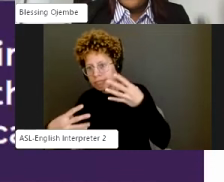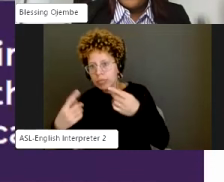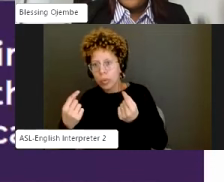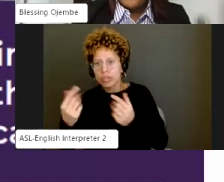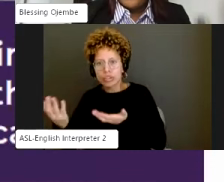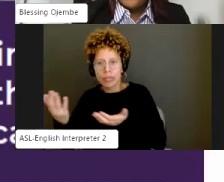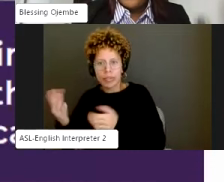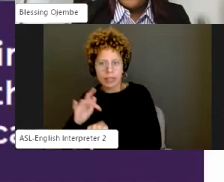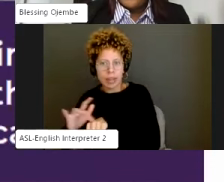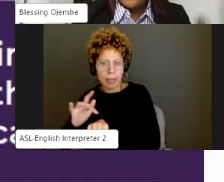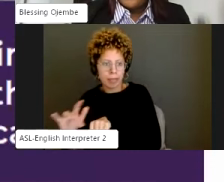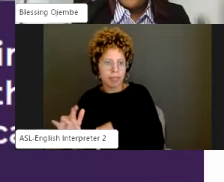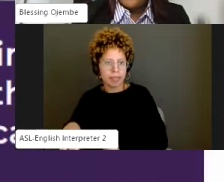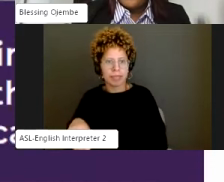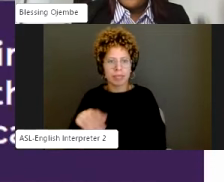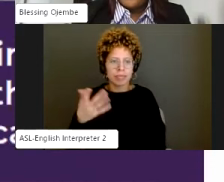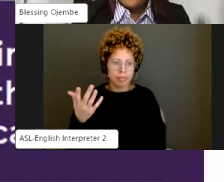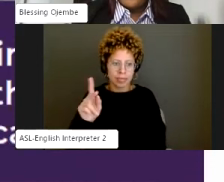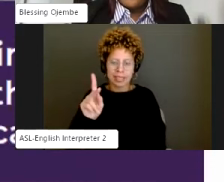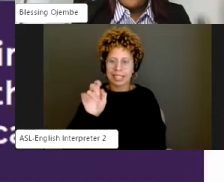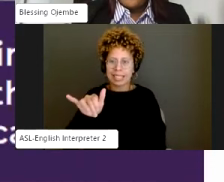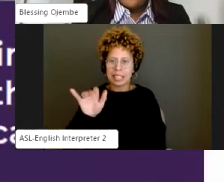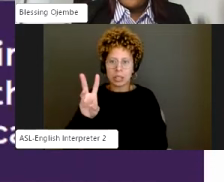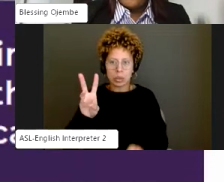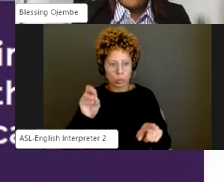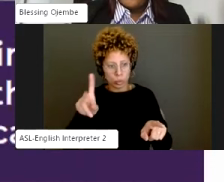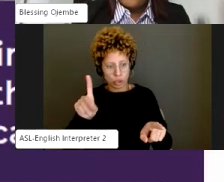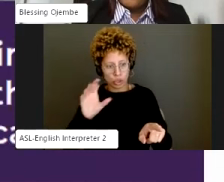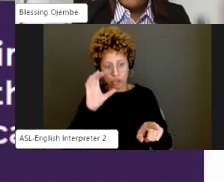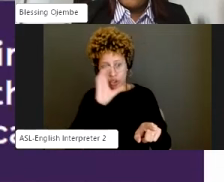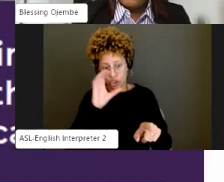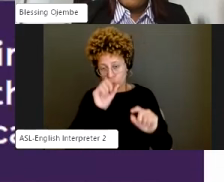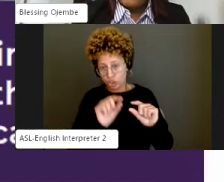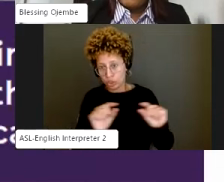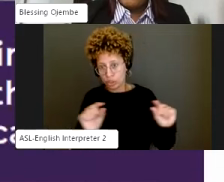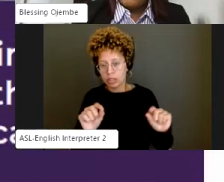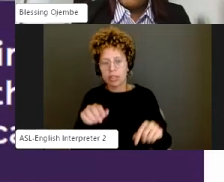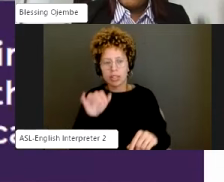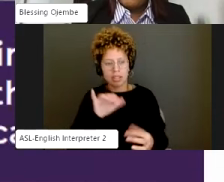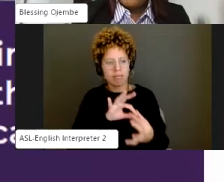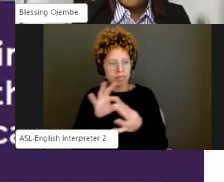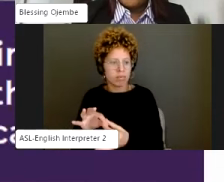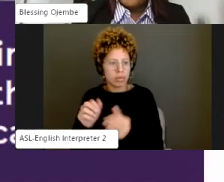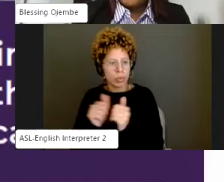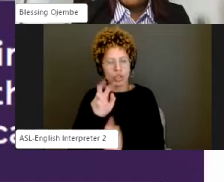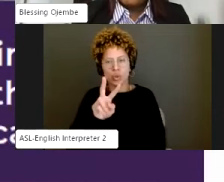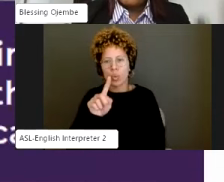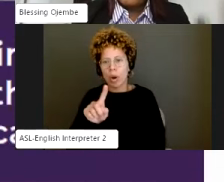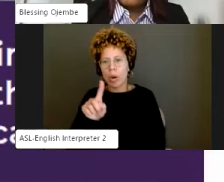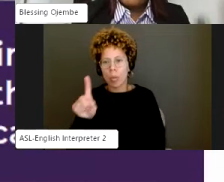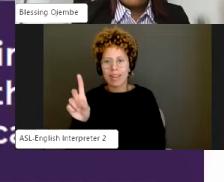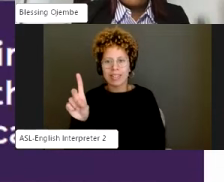put keyword searches in. This is connected to the 211 database for people to have ease of access to finding out further information